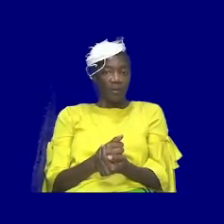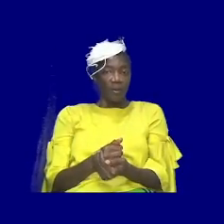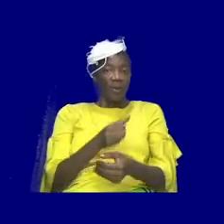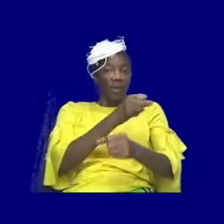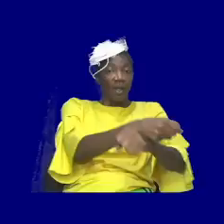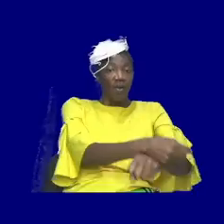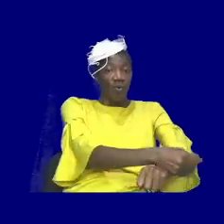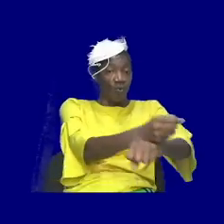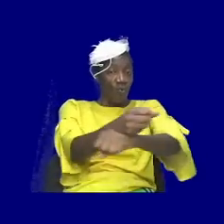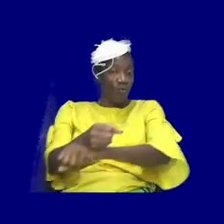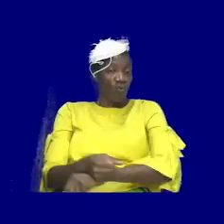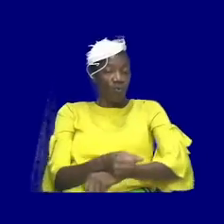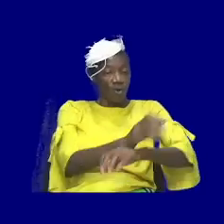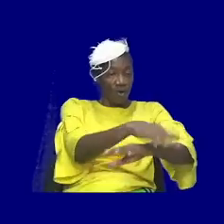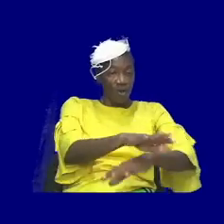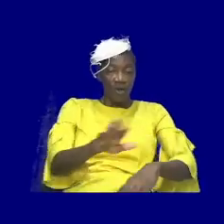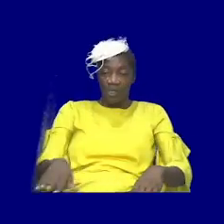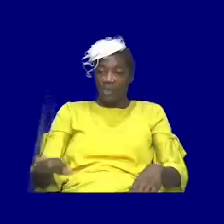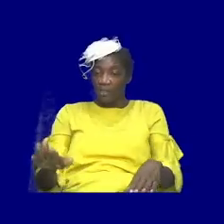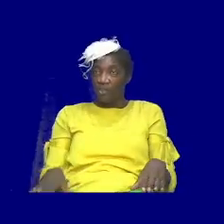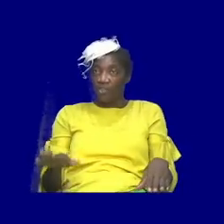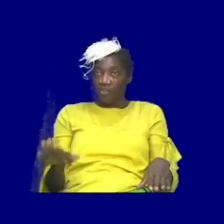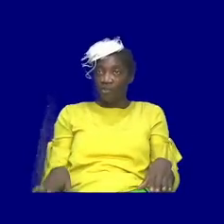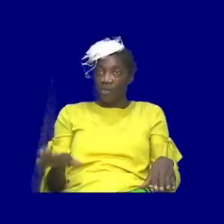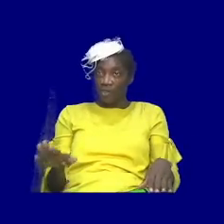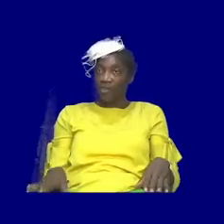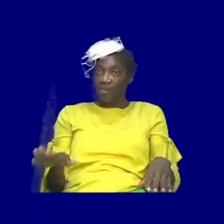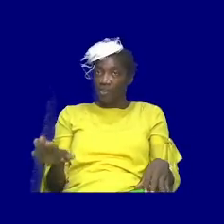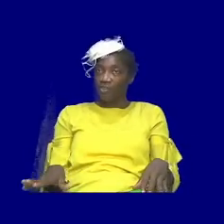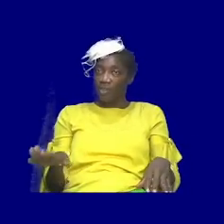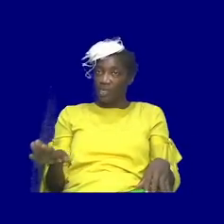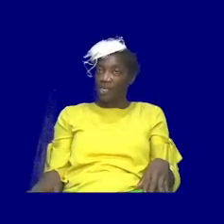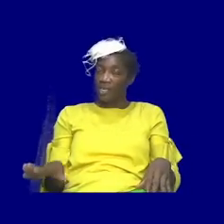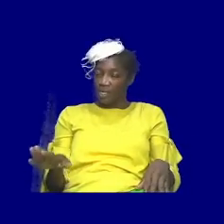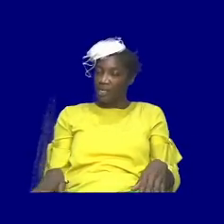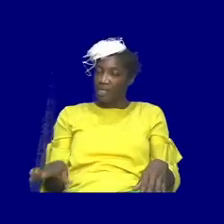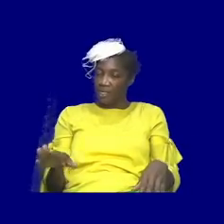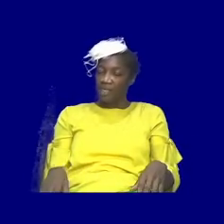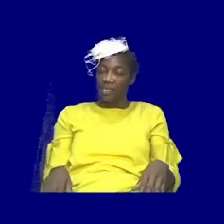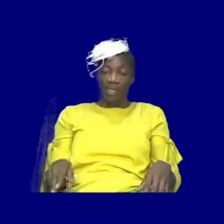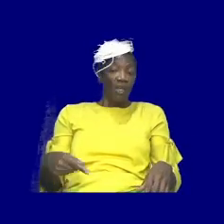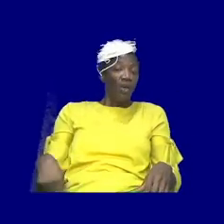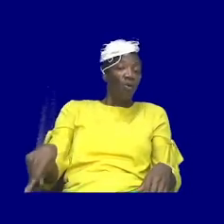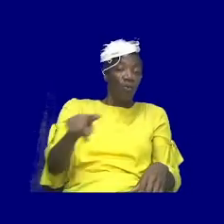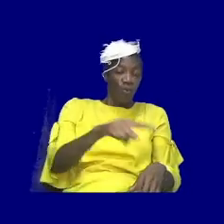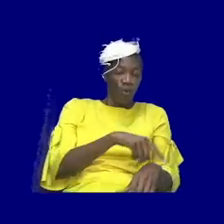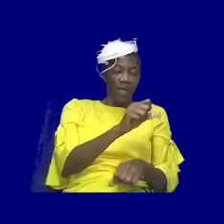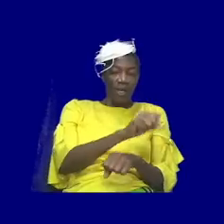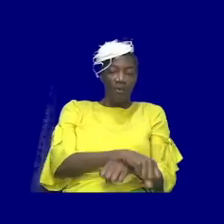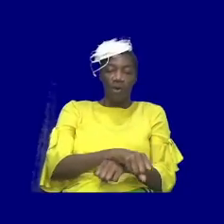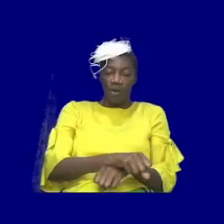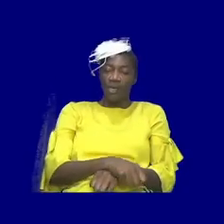agricultural analogy. So we are his children. We are in the vineyard working. We are planting and we are